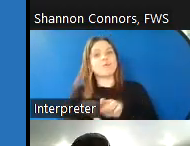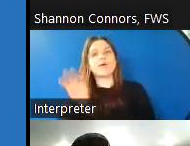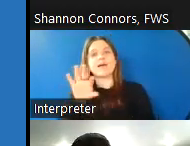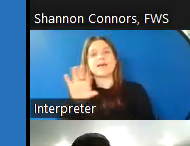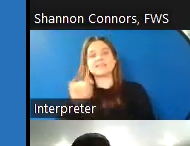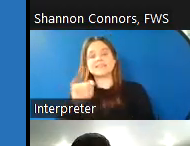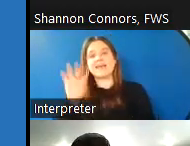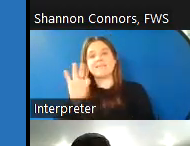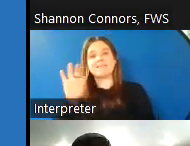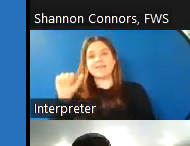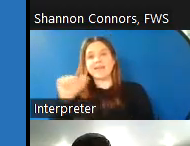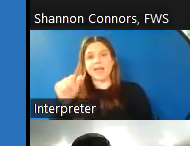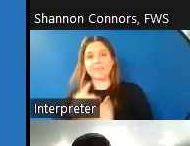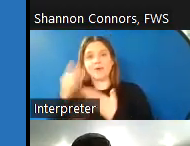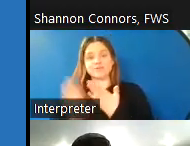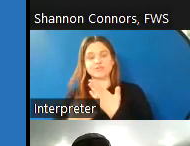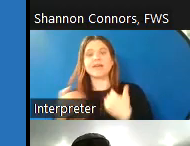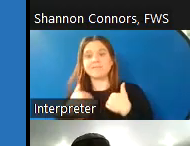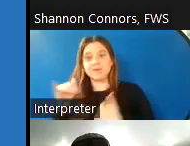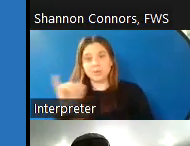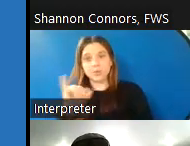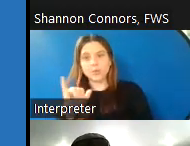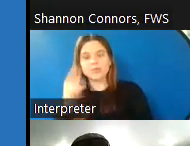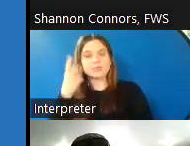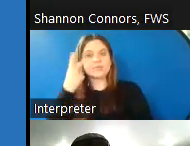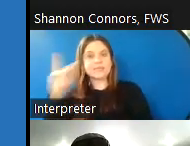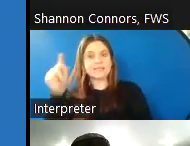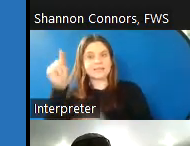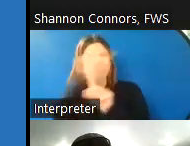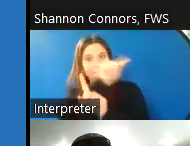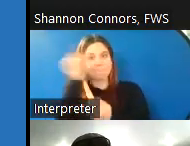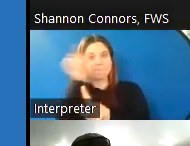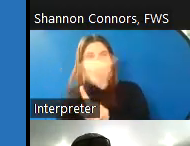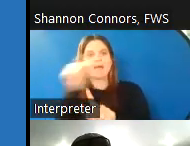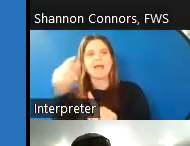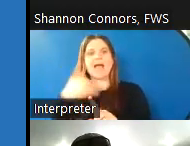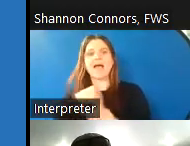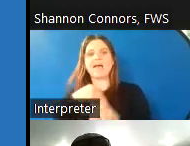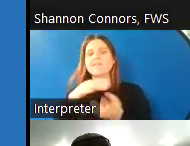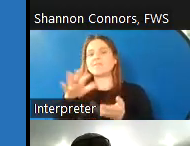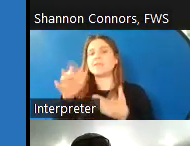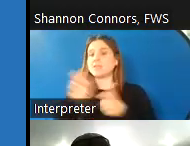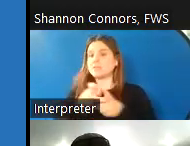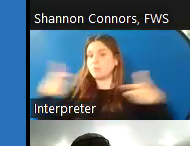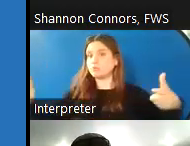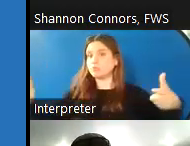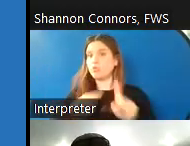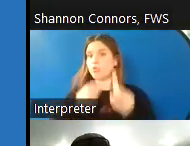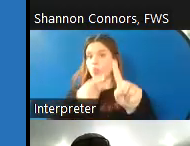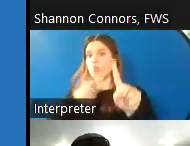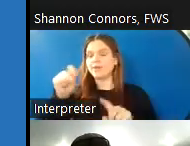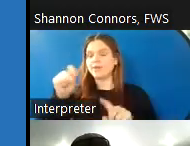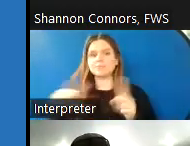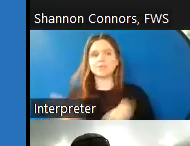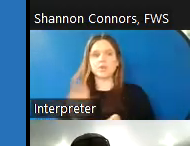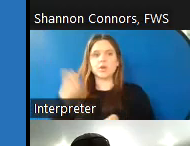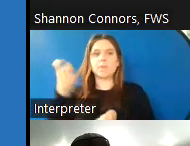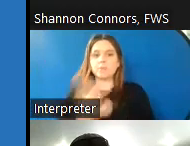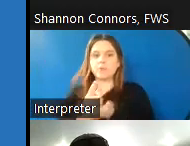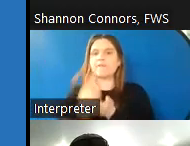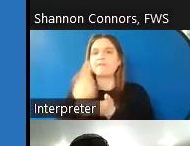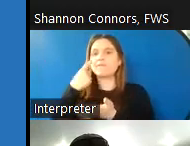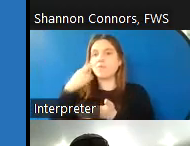lake reservation. You know, you can see on the top here, we got our snowshoe hare habitat expansion, but we've also got approved TFPA projects